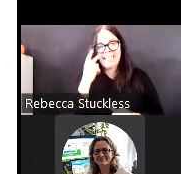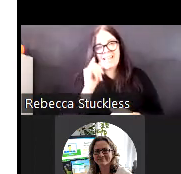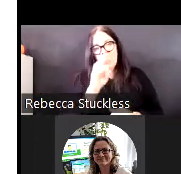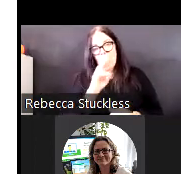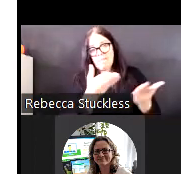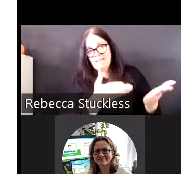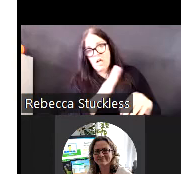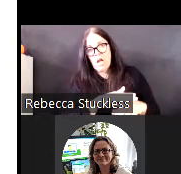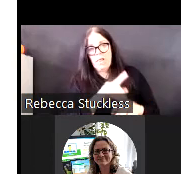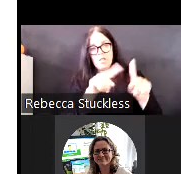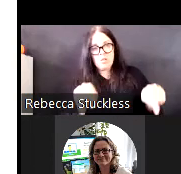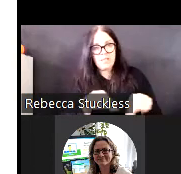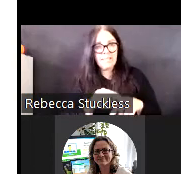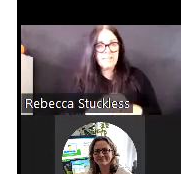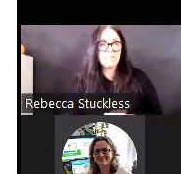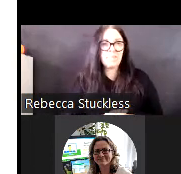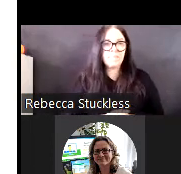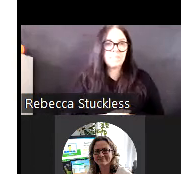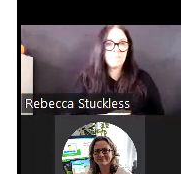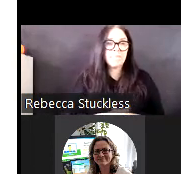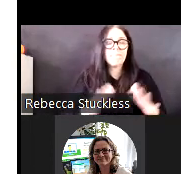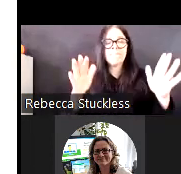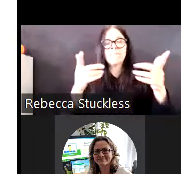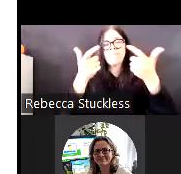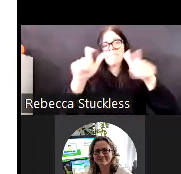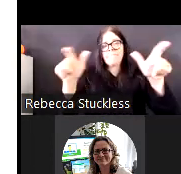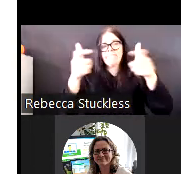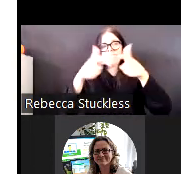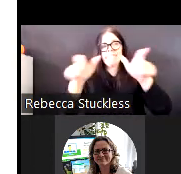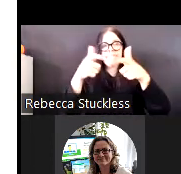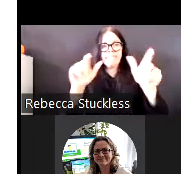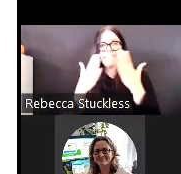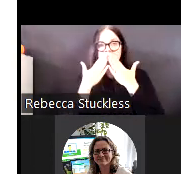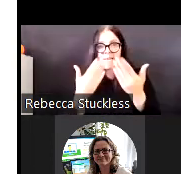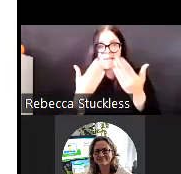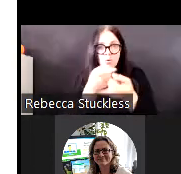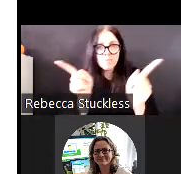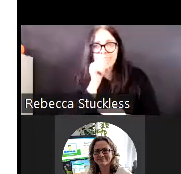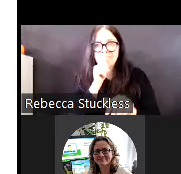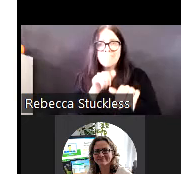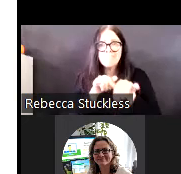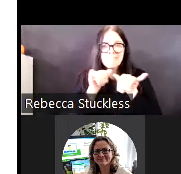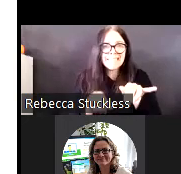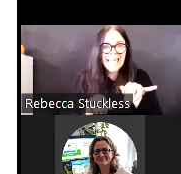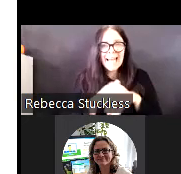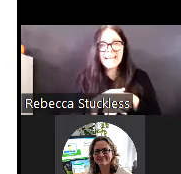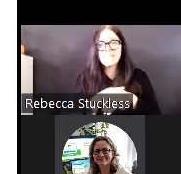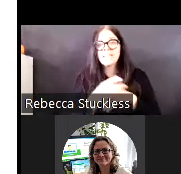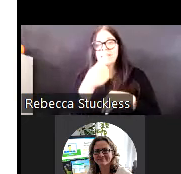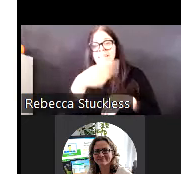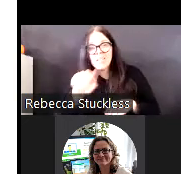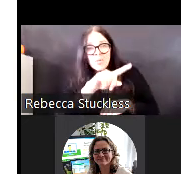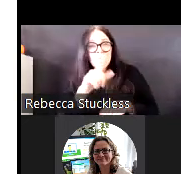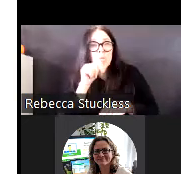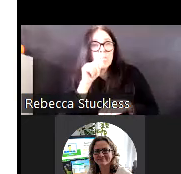screen. So a big thank you to you for staying, to the members of the Pop-Up